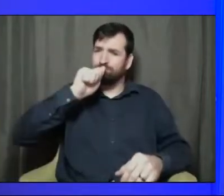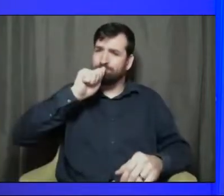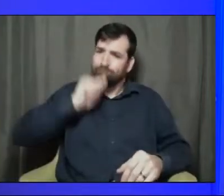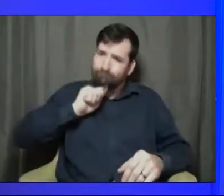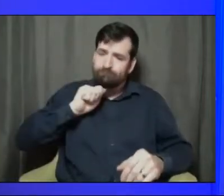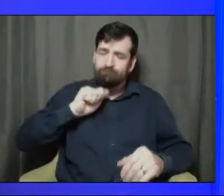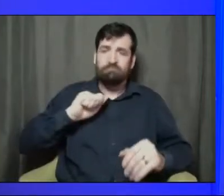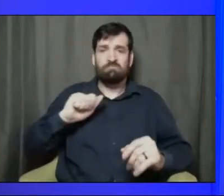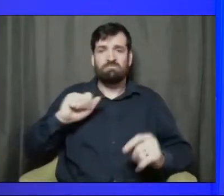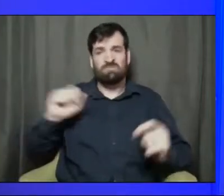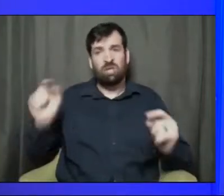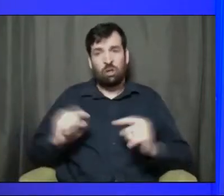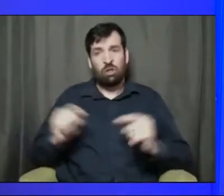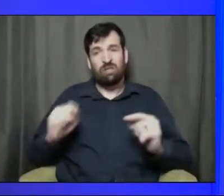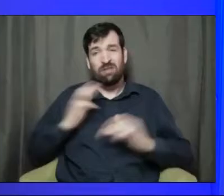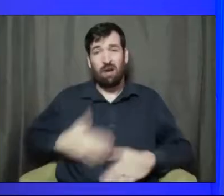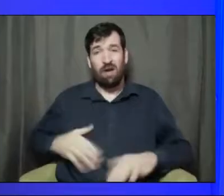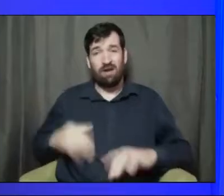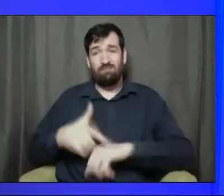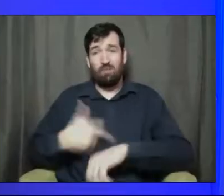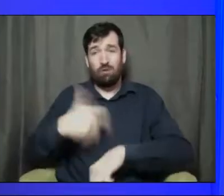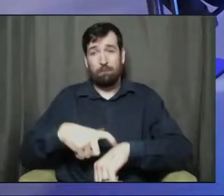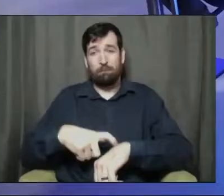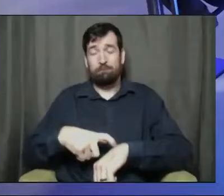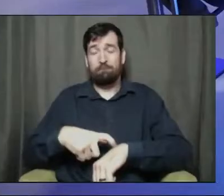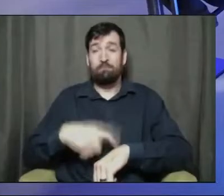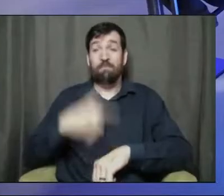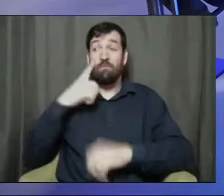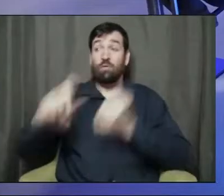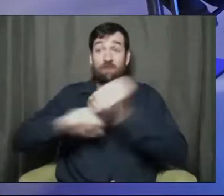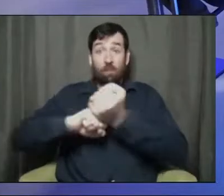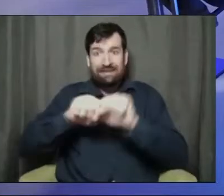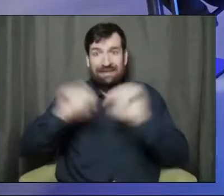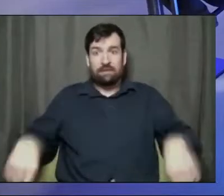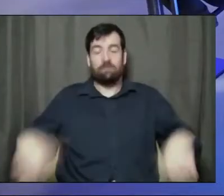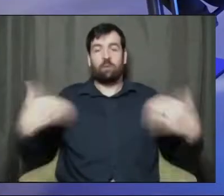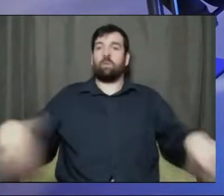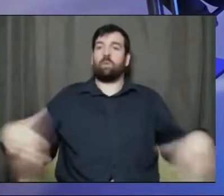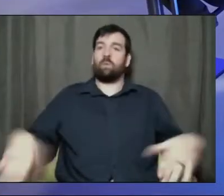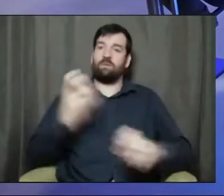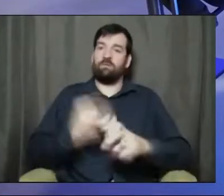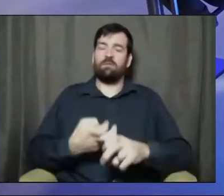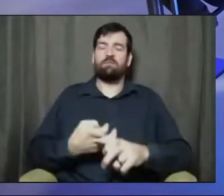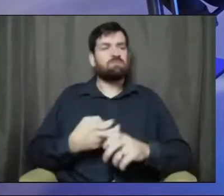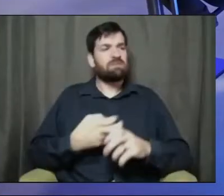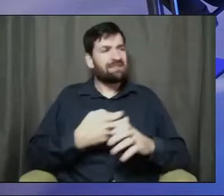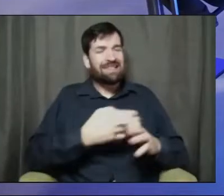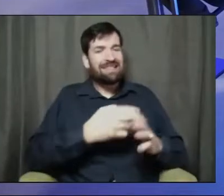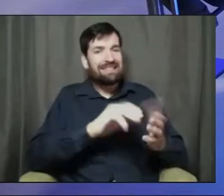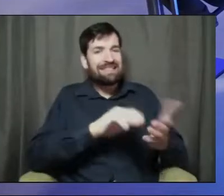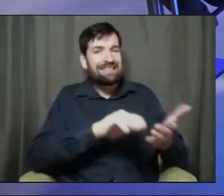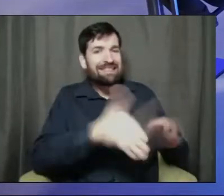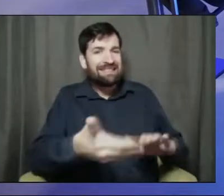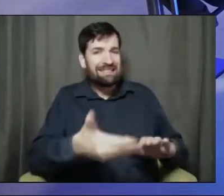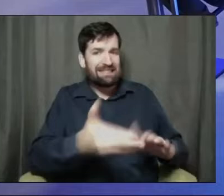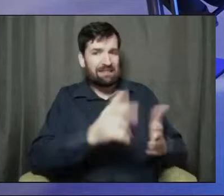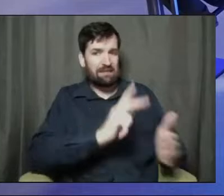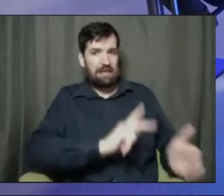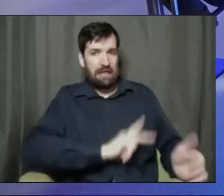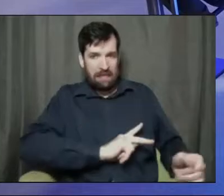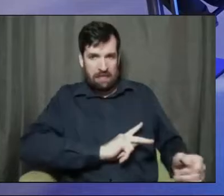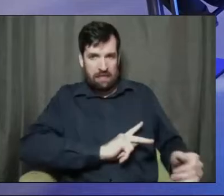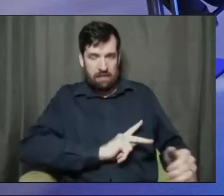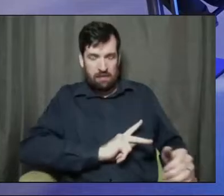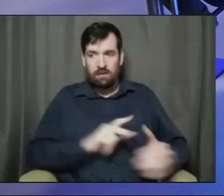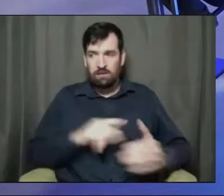a lot of work for the support system to handle. So tell us the main difference between a deceased kidney and the challenge of finding your own